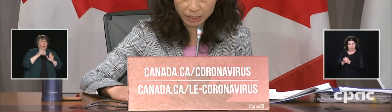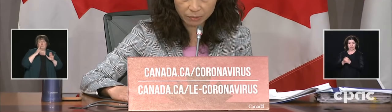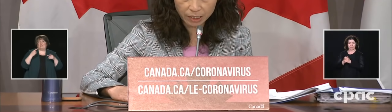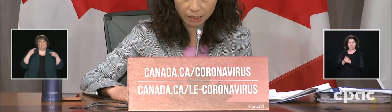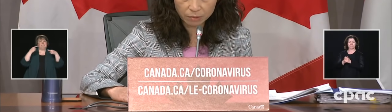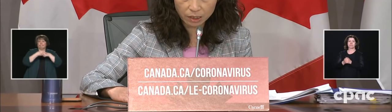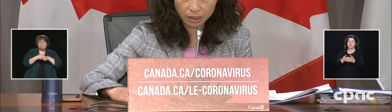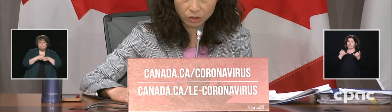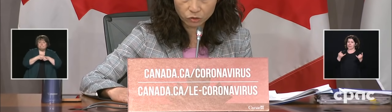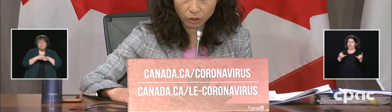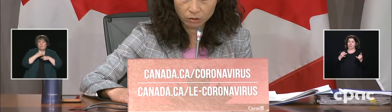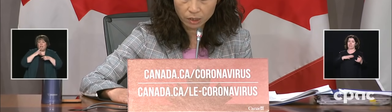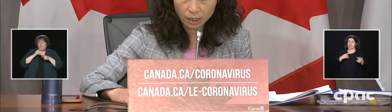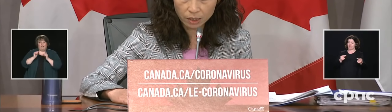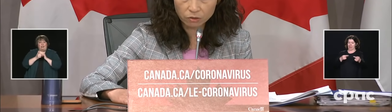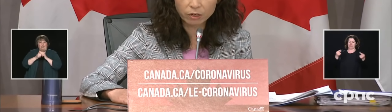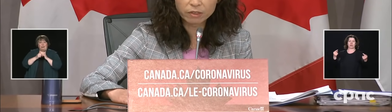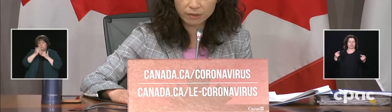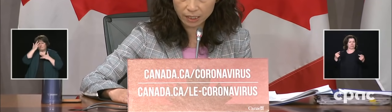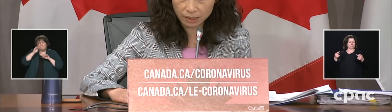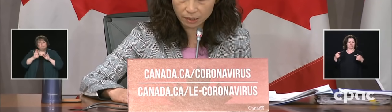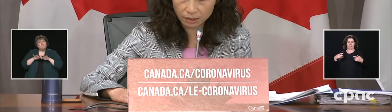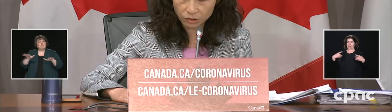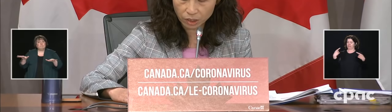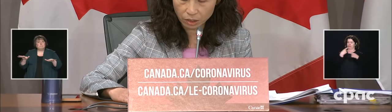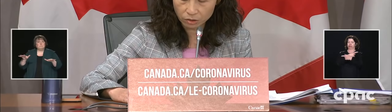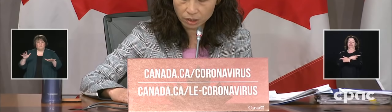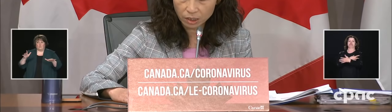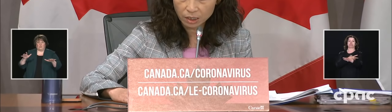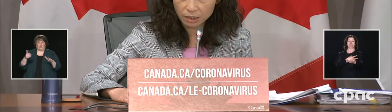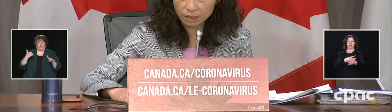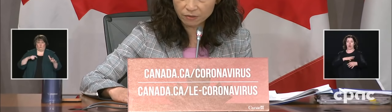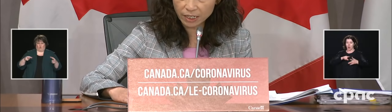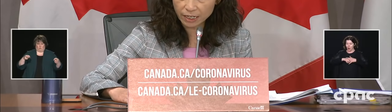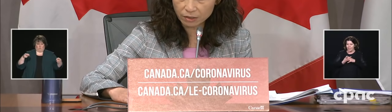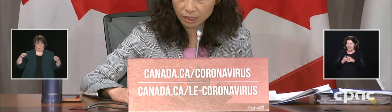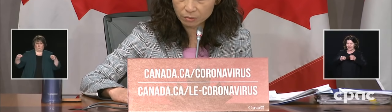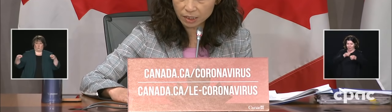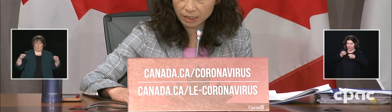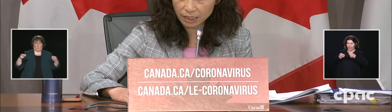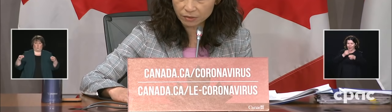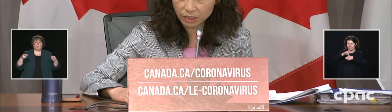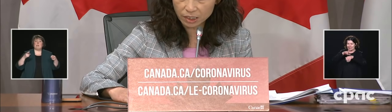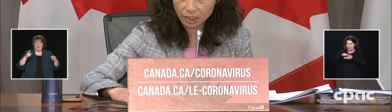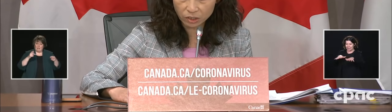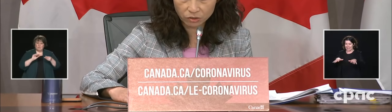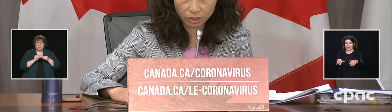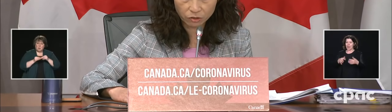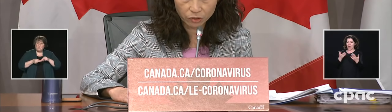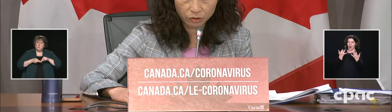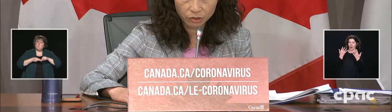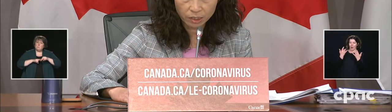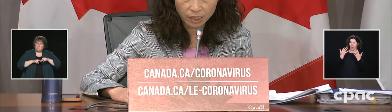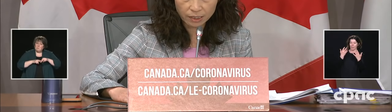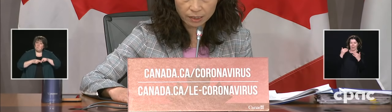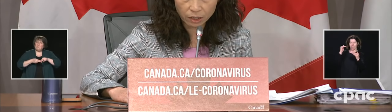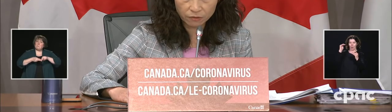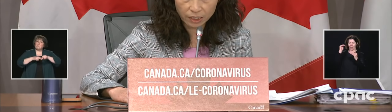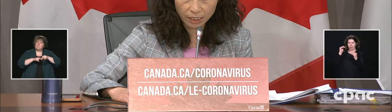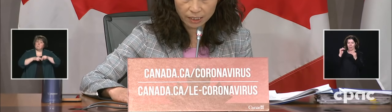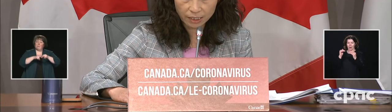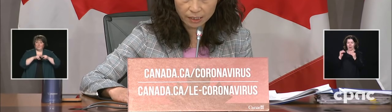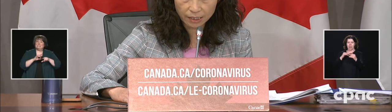the epidemic comes under control and the growth of cases slows, the severe outcomes and deaths continue to accrue